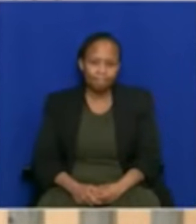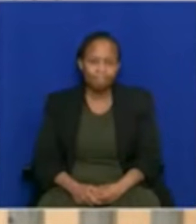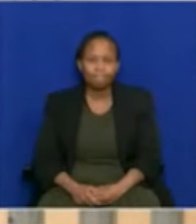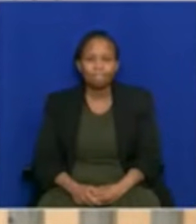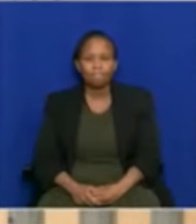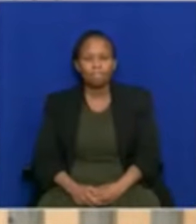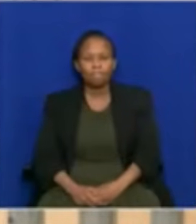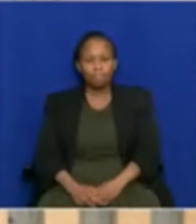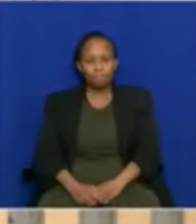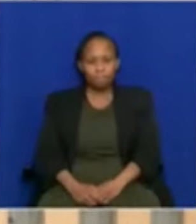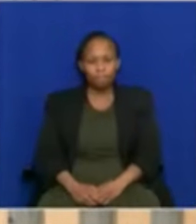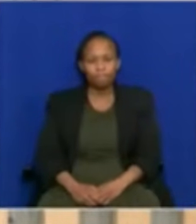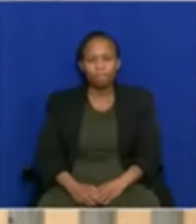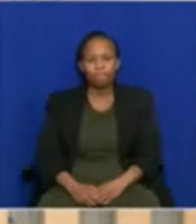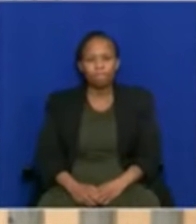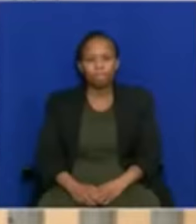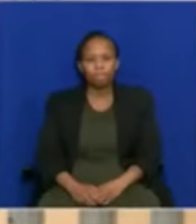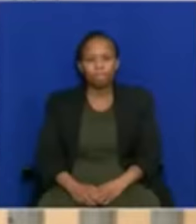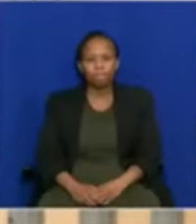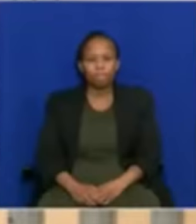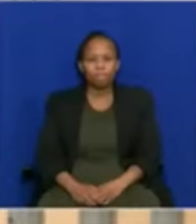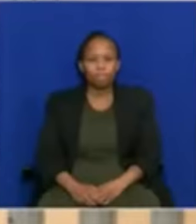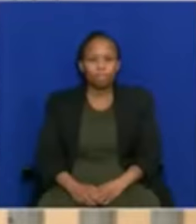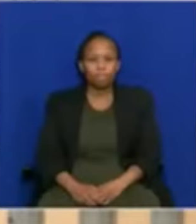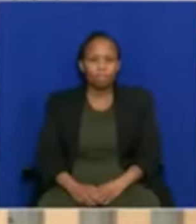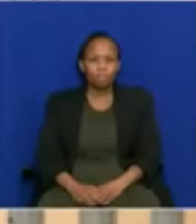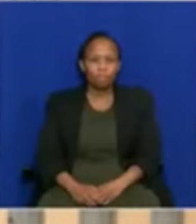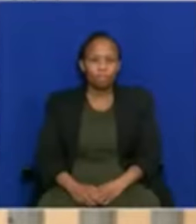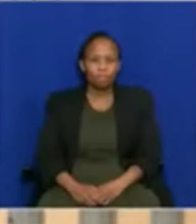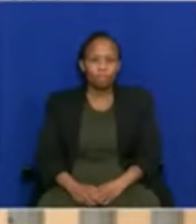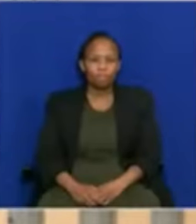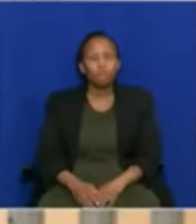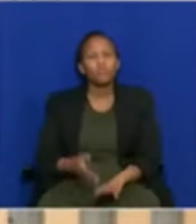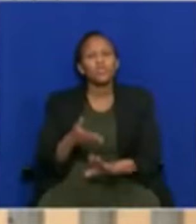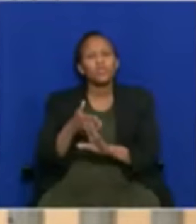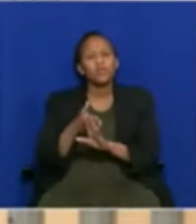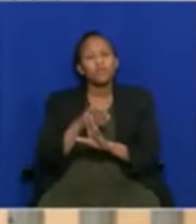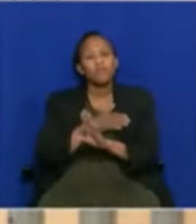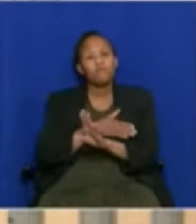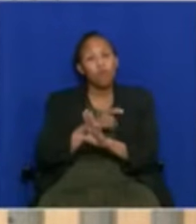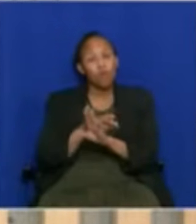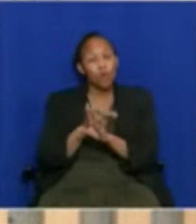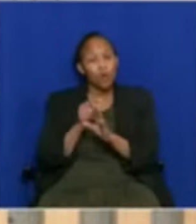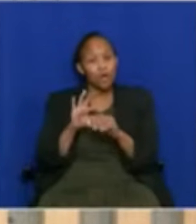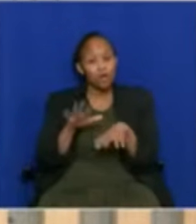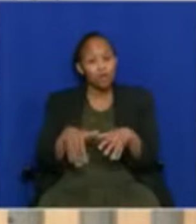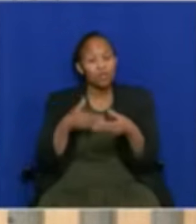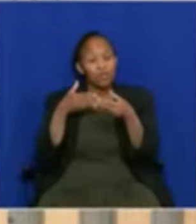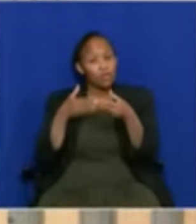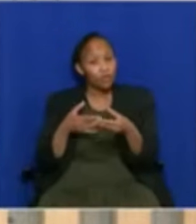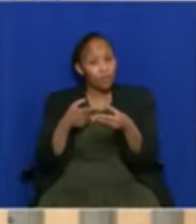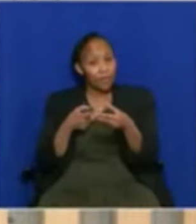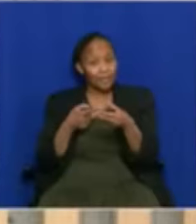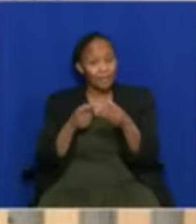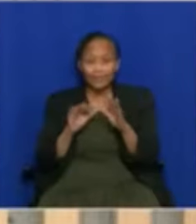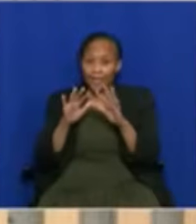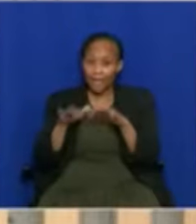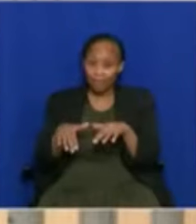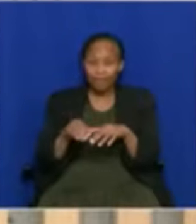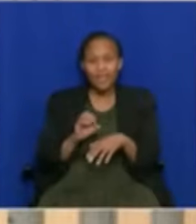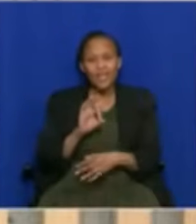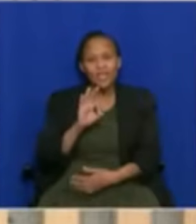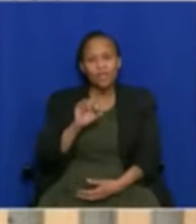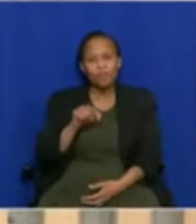most importantly, before we leave this document, in 3.2, it notes, and I quote,